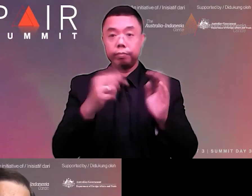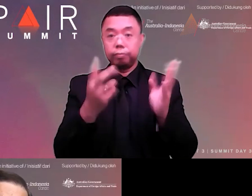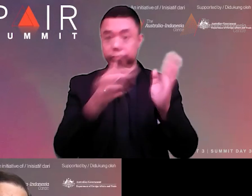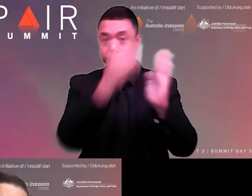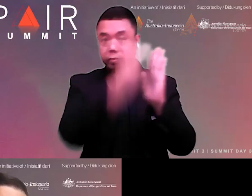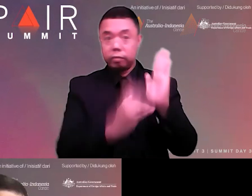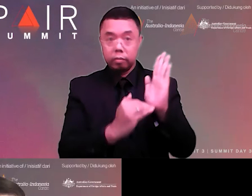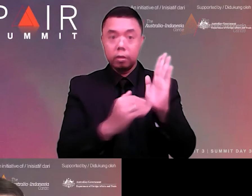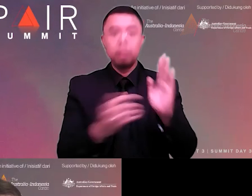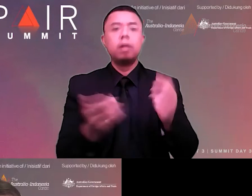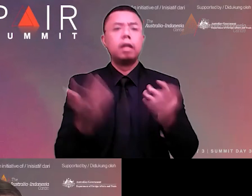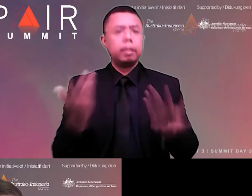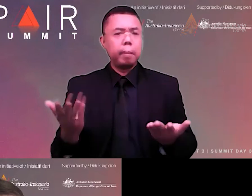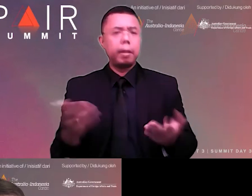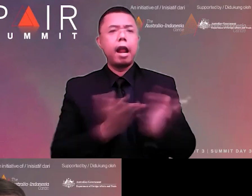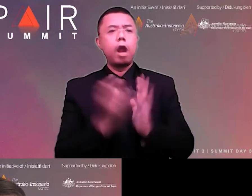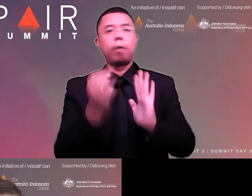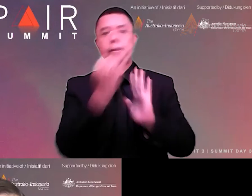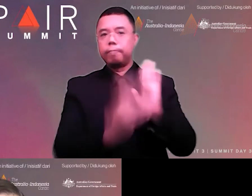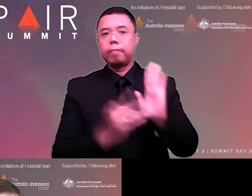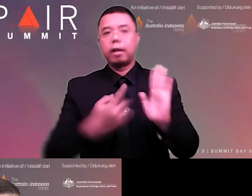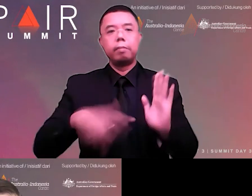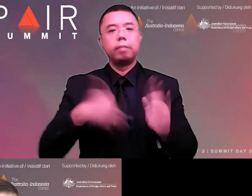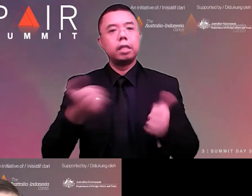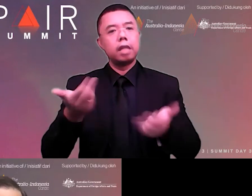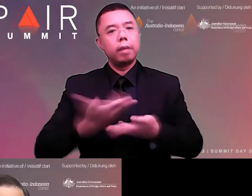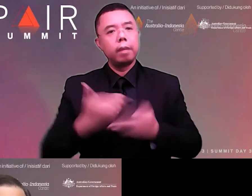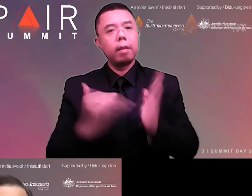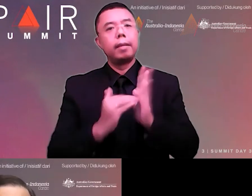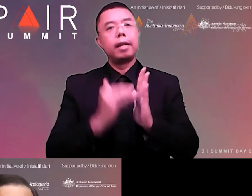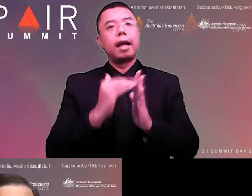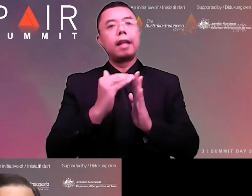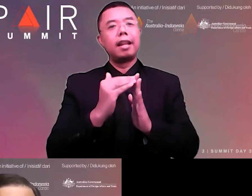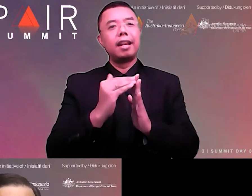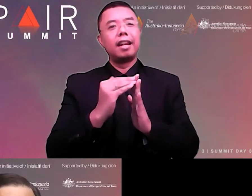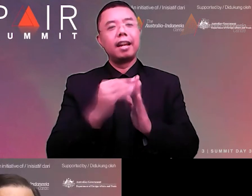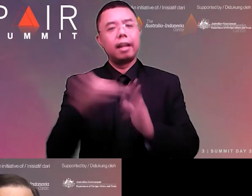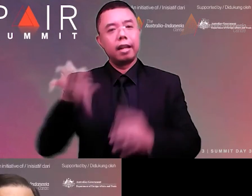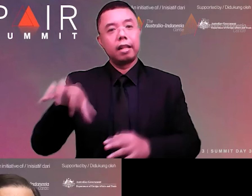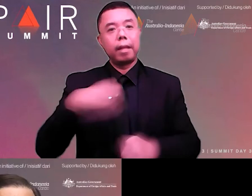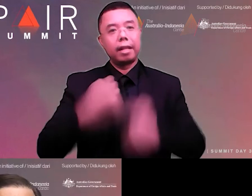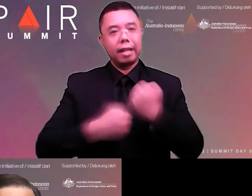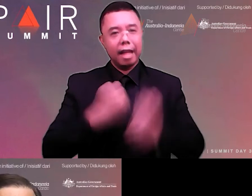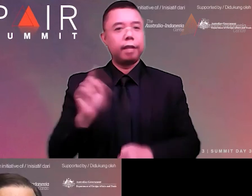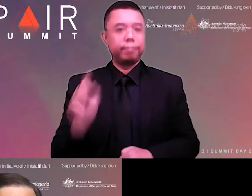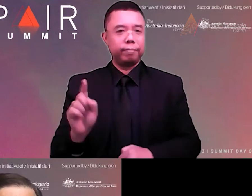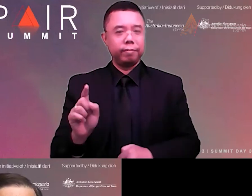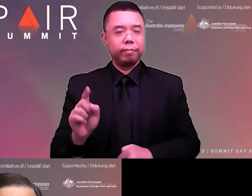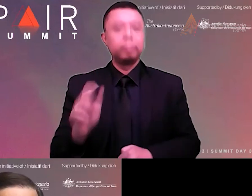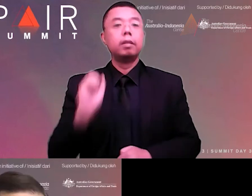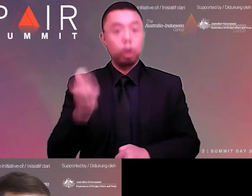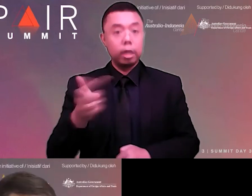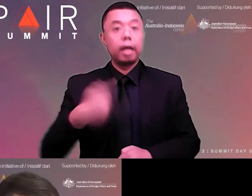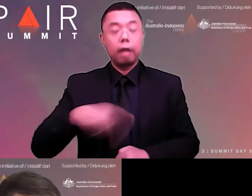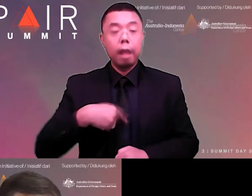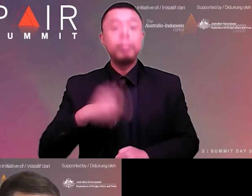improvements in the area of activity. Next, we then progressed to start to try and be